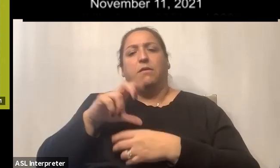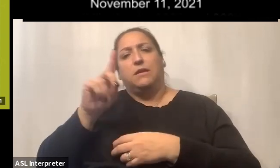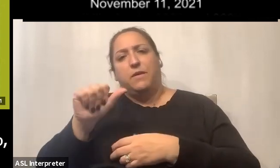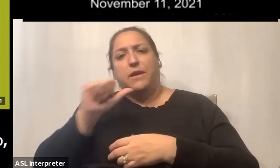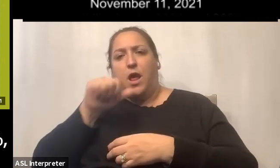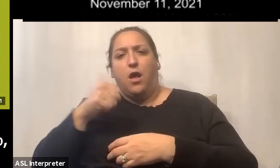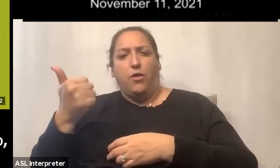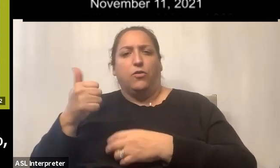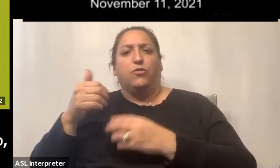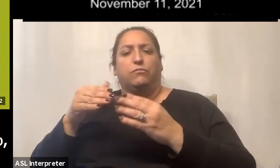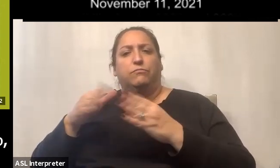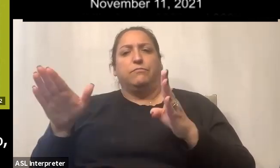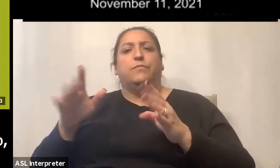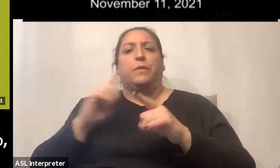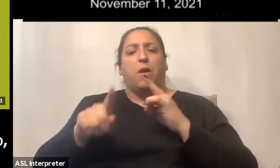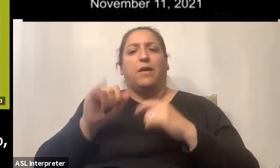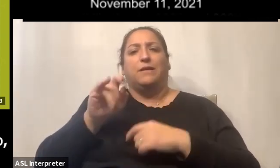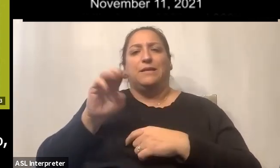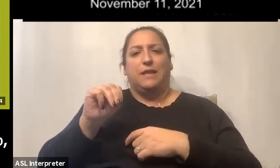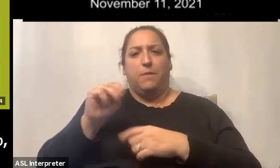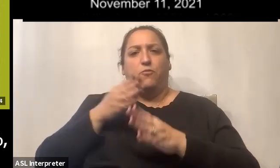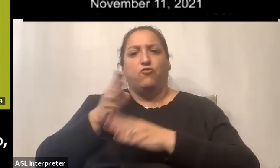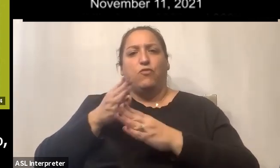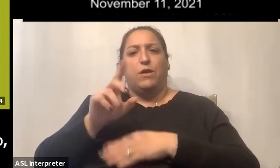STEM. The STEM major rate is